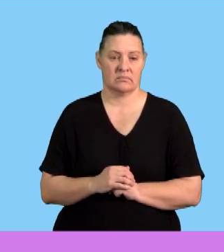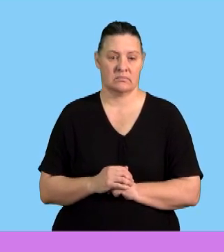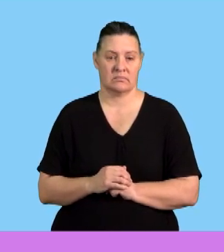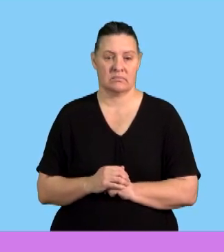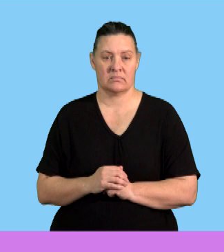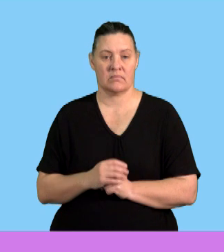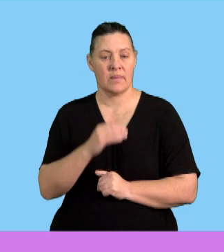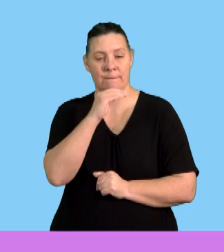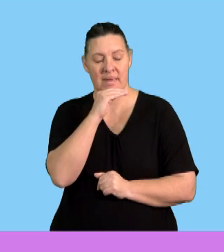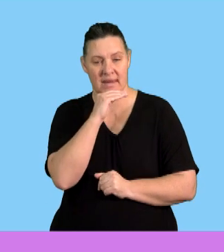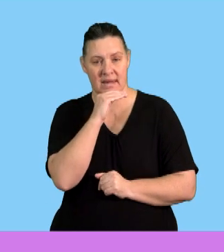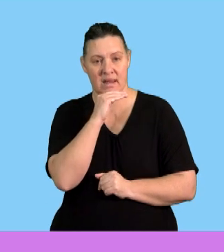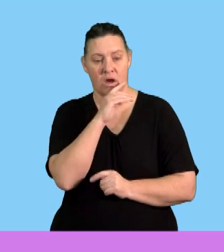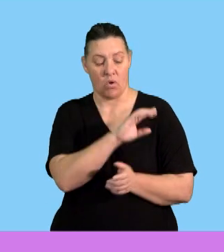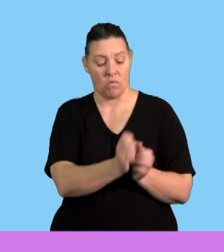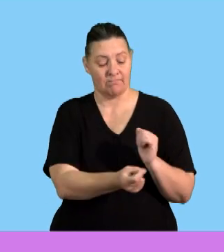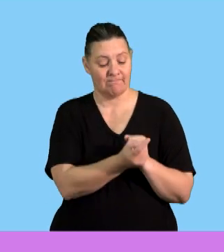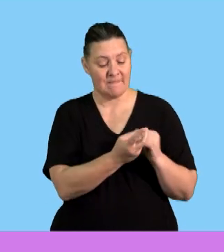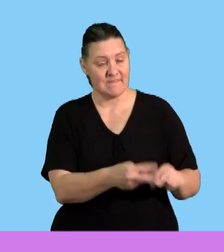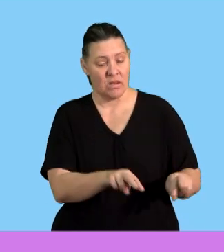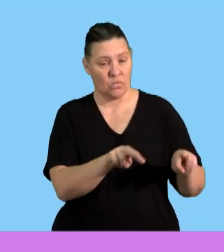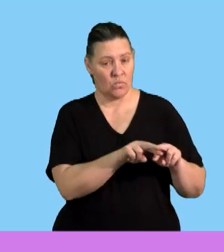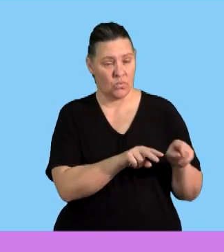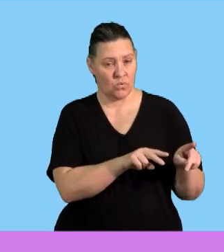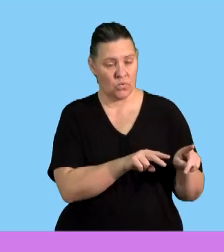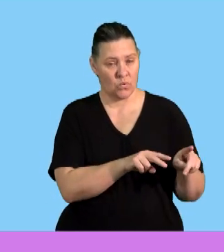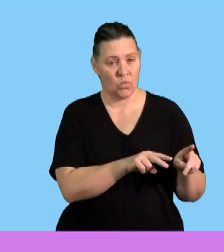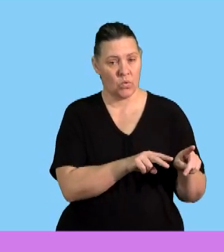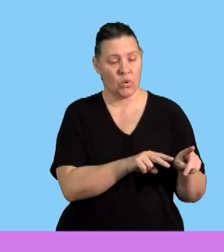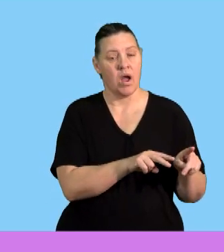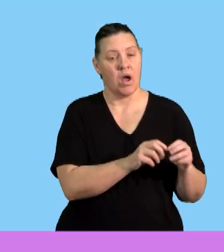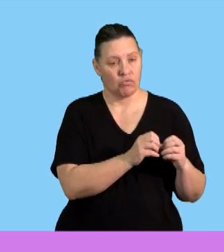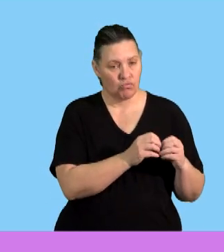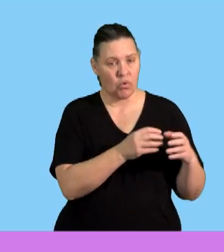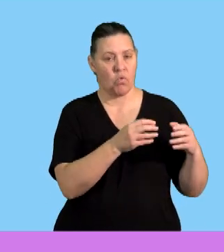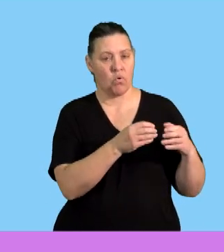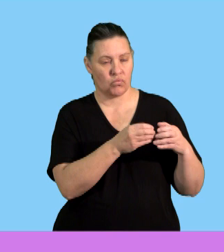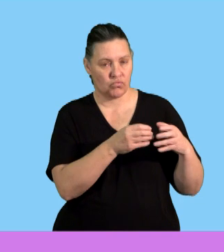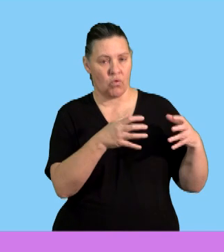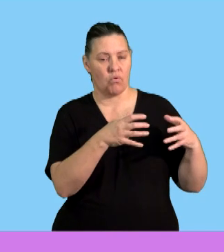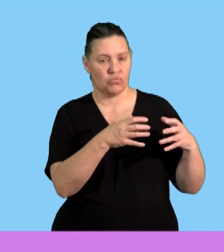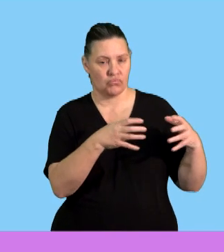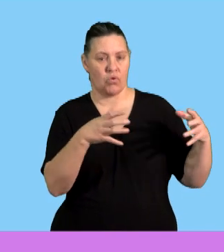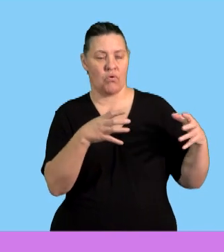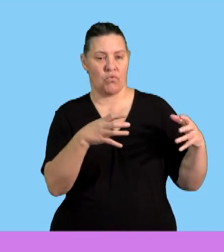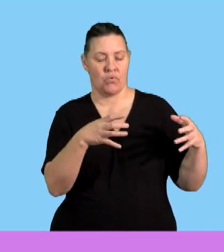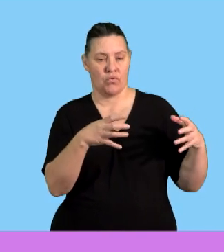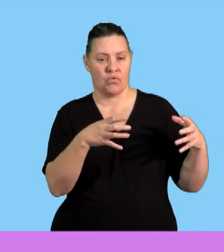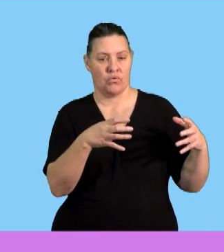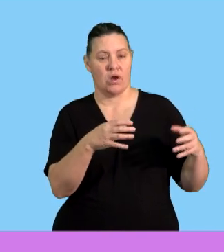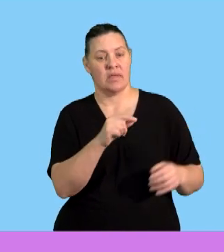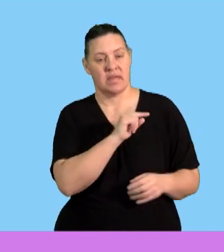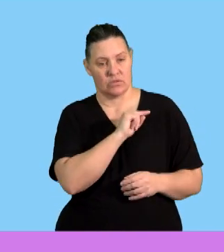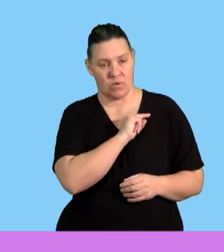on interest, meaning your initial value keeps on going,